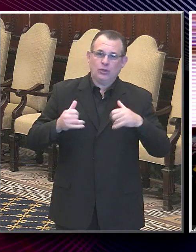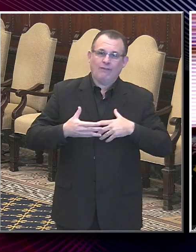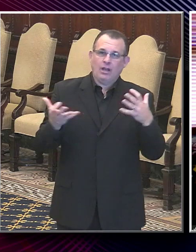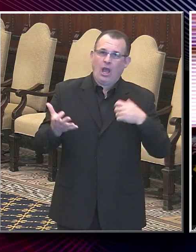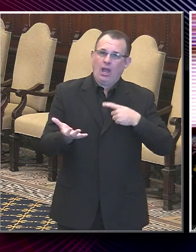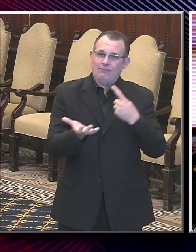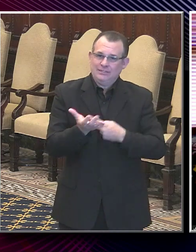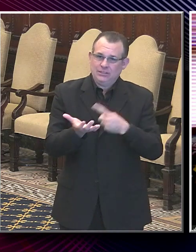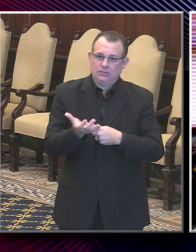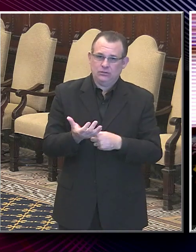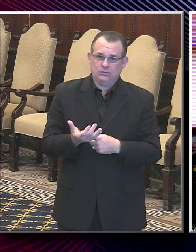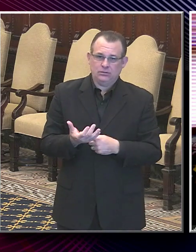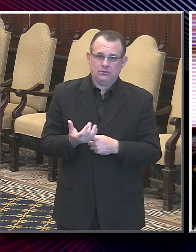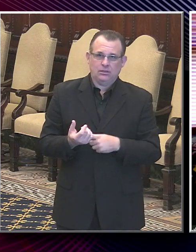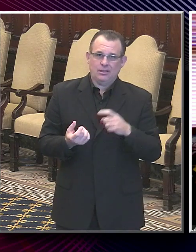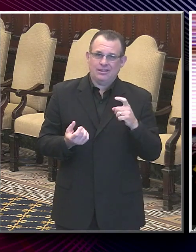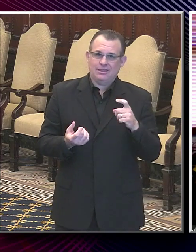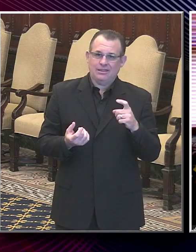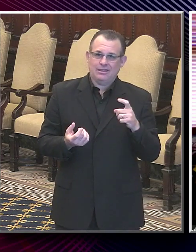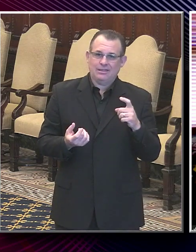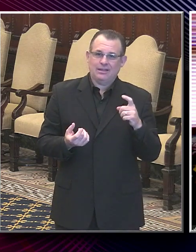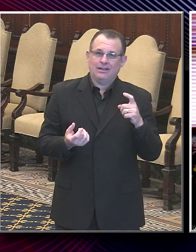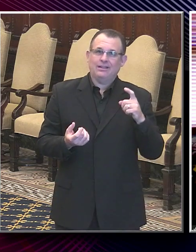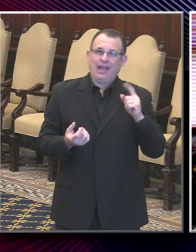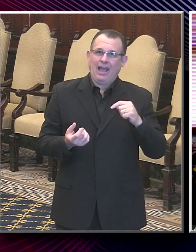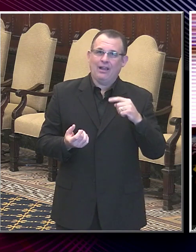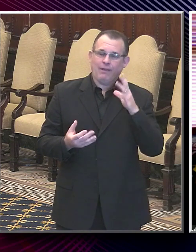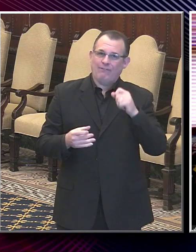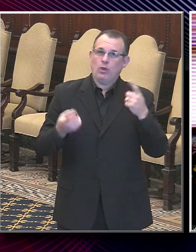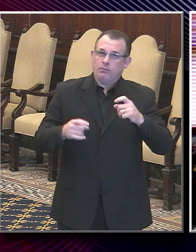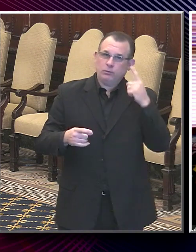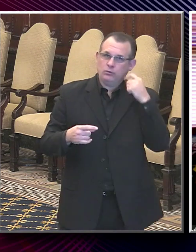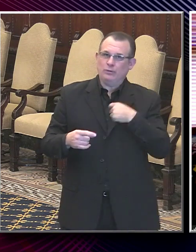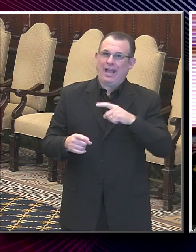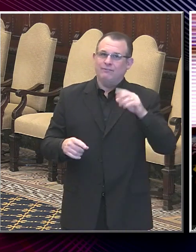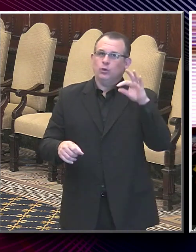out. But there will be an election in June and in November.